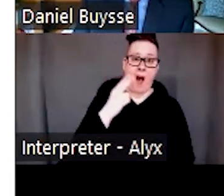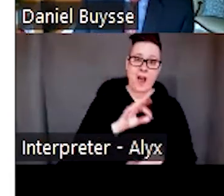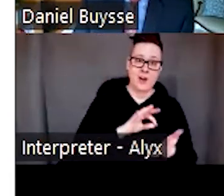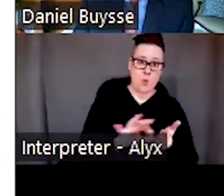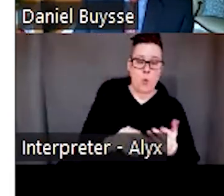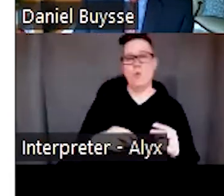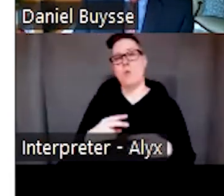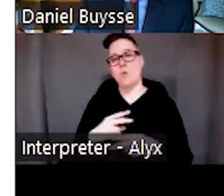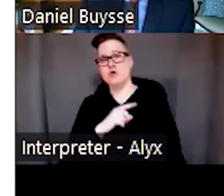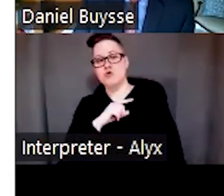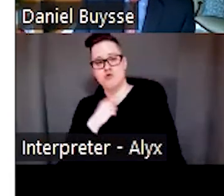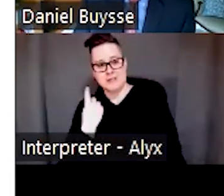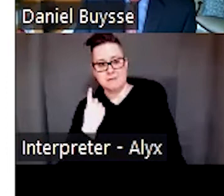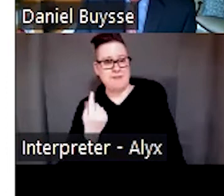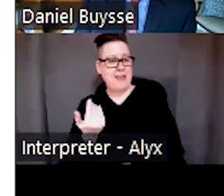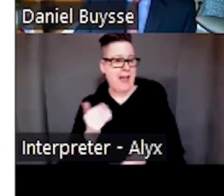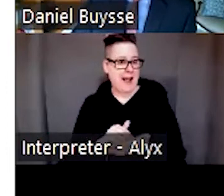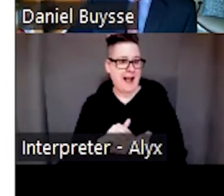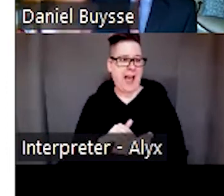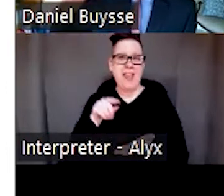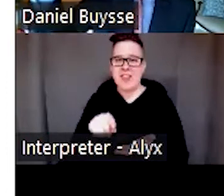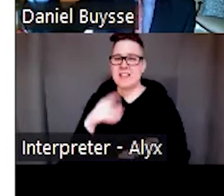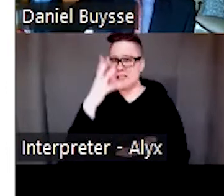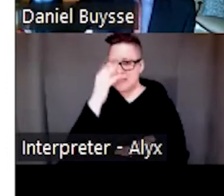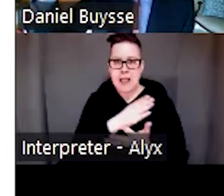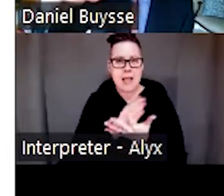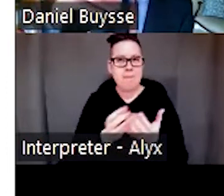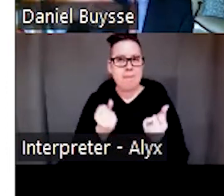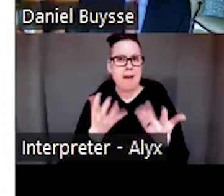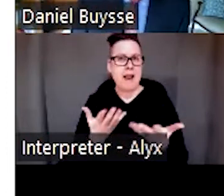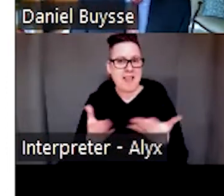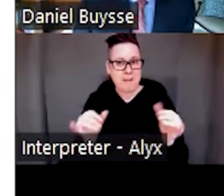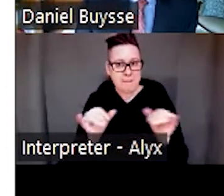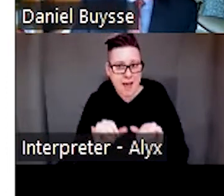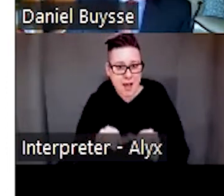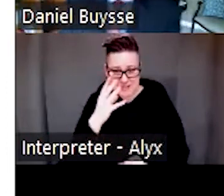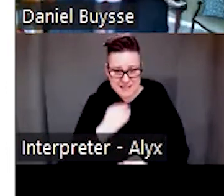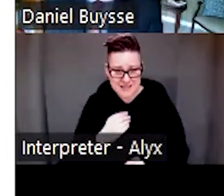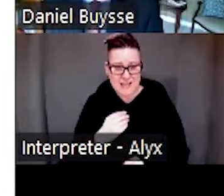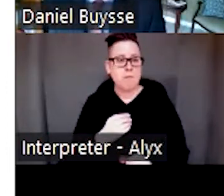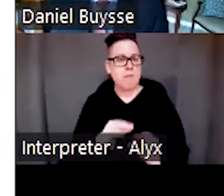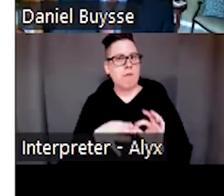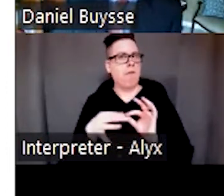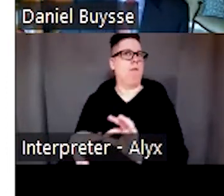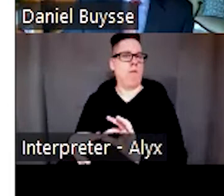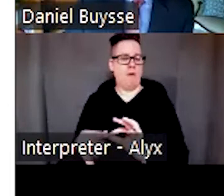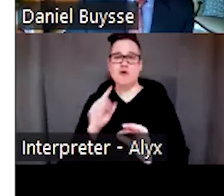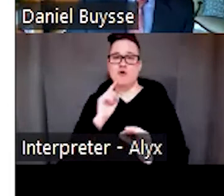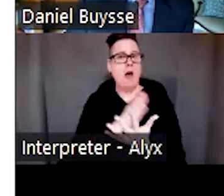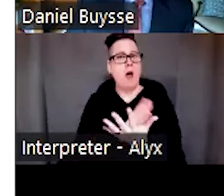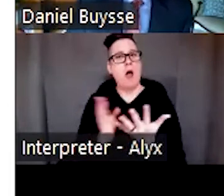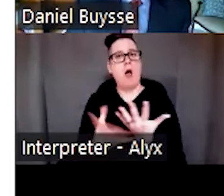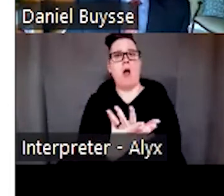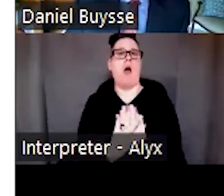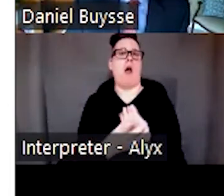again, this multidimensional measure of sleep health, essentially just consisting of a composite of the sleep health dimensions, was